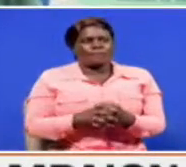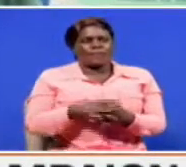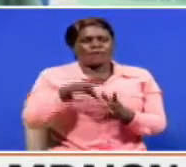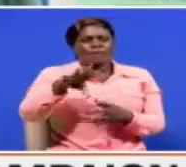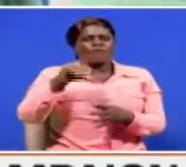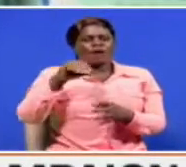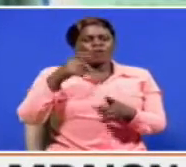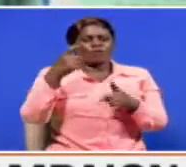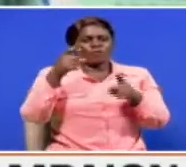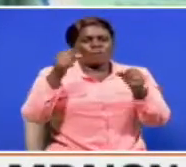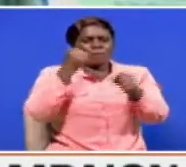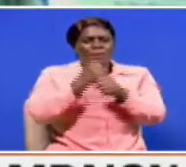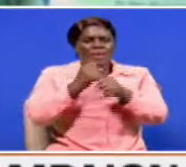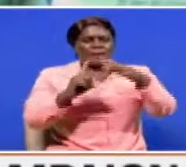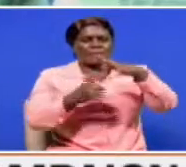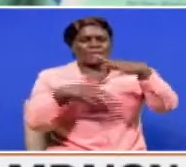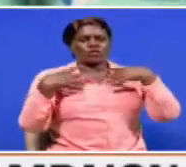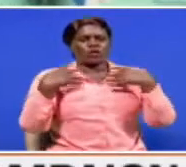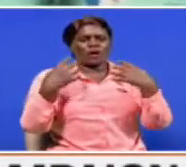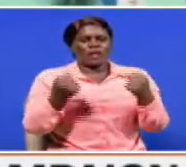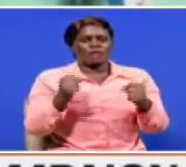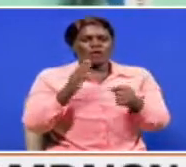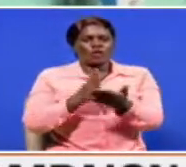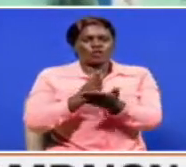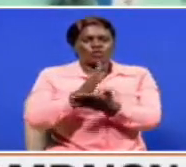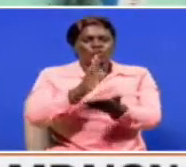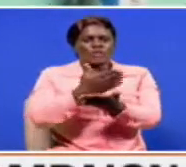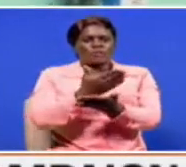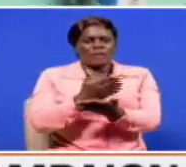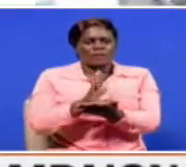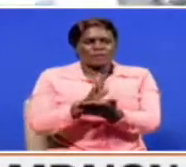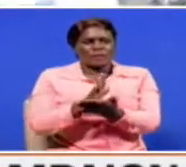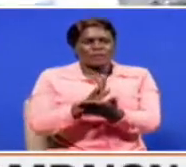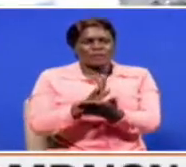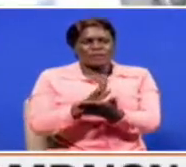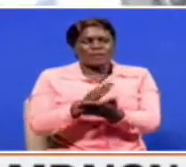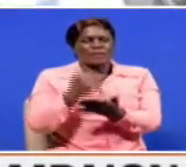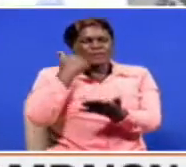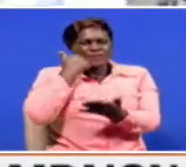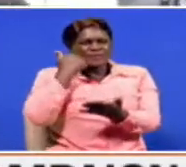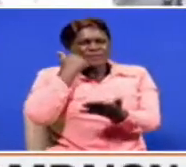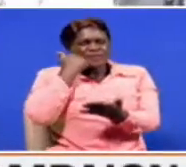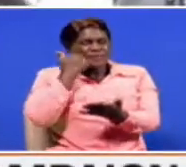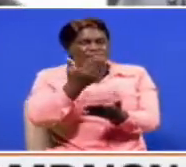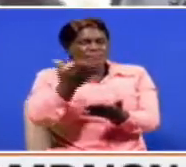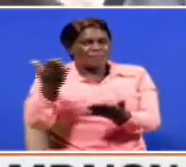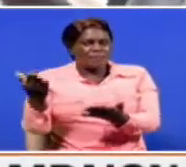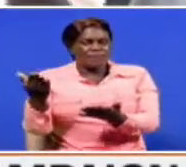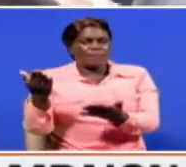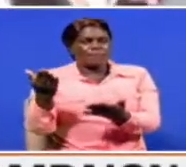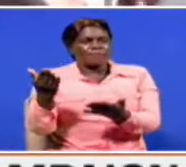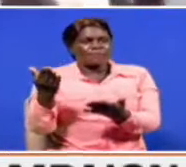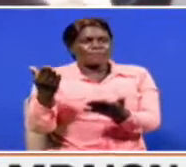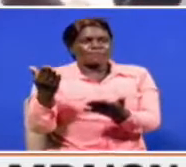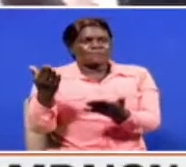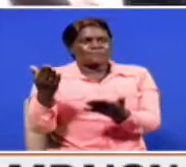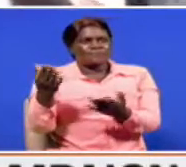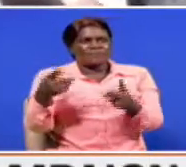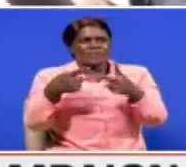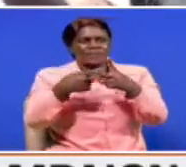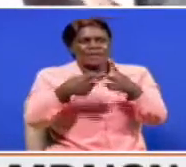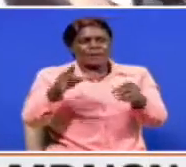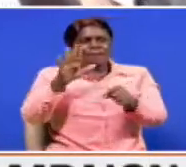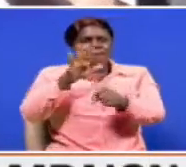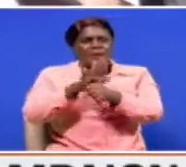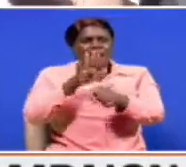findings prompted the Ministry of Health, through the Department of Vector-Borne and Neglected Tropical Diseases Division, to roll out a